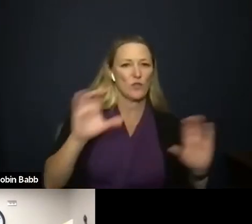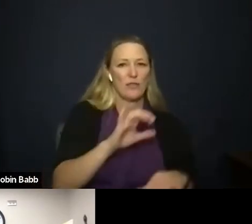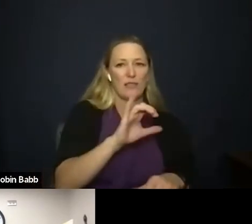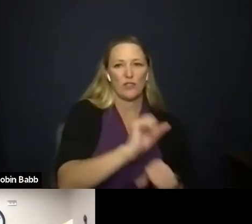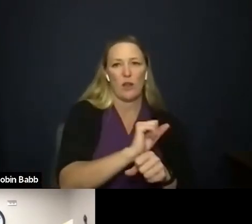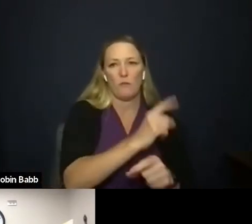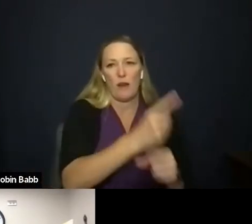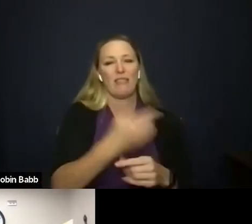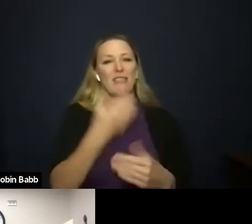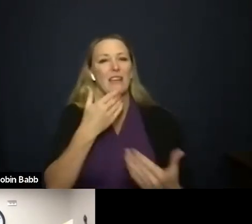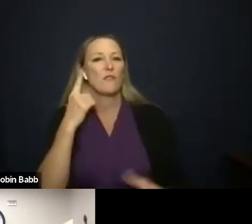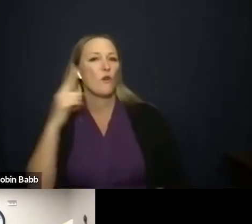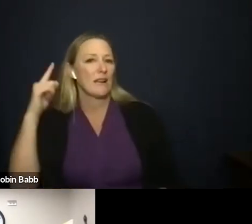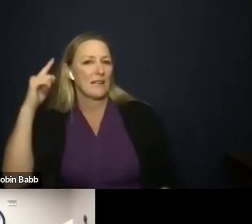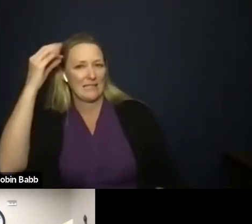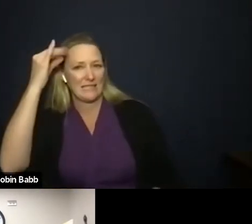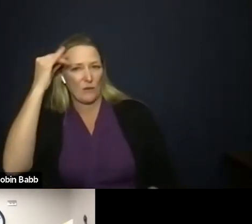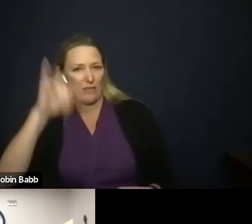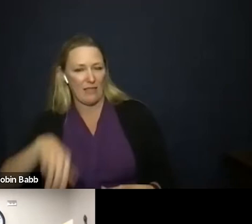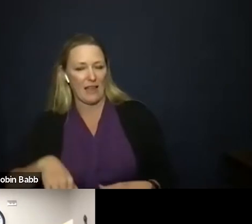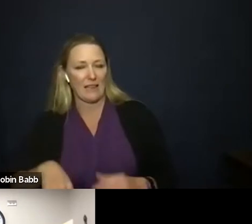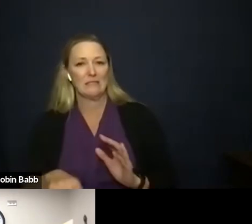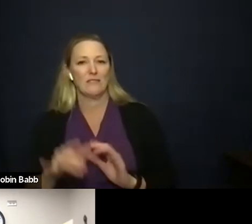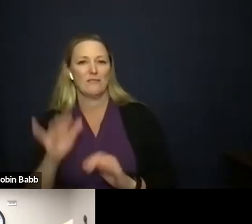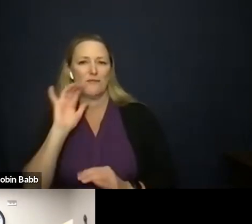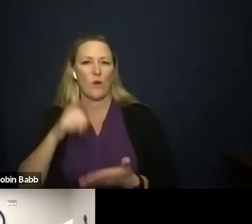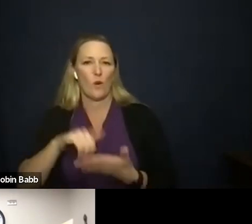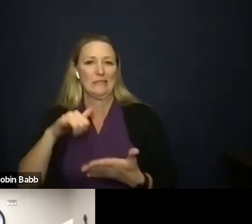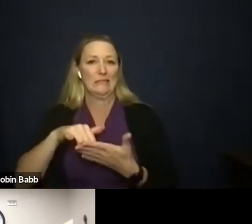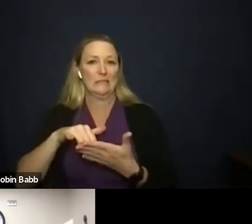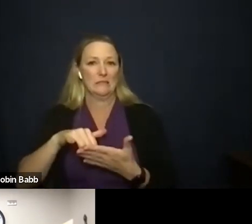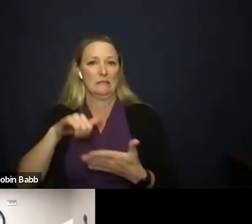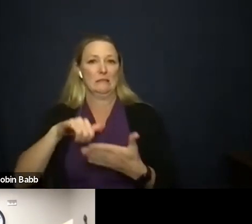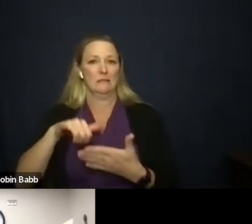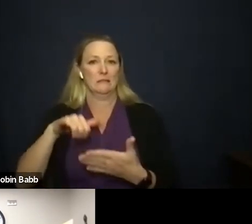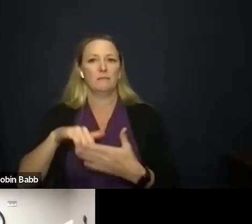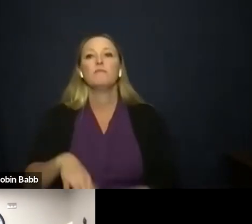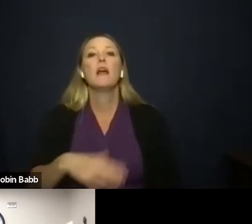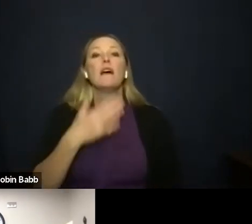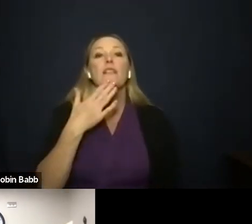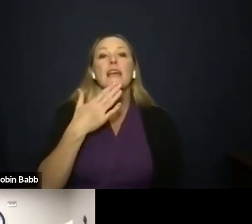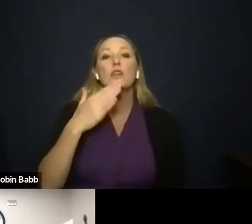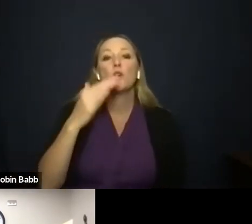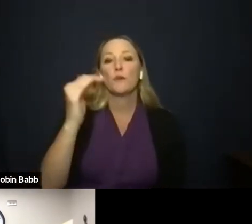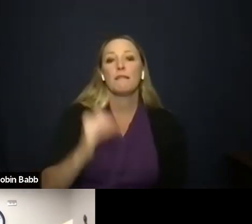night thank you next speaker is zach cosboom